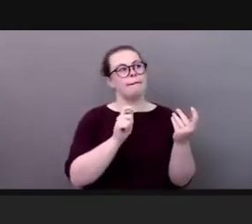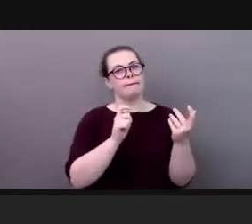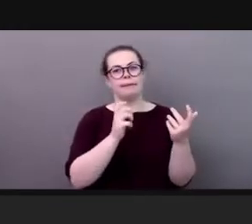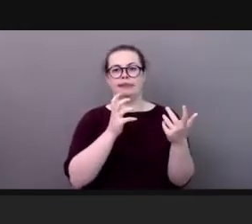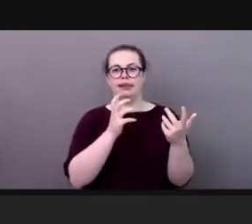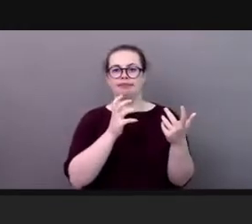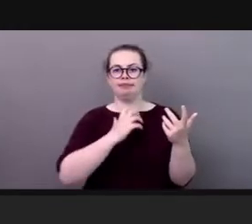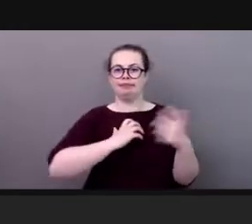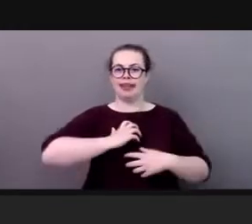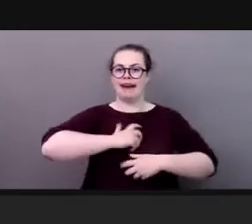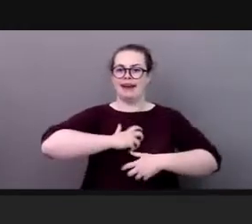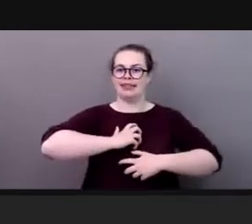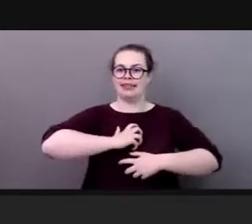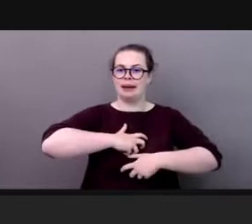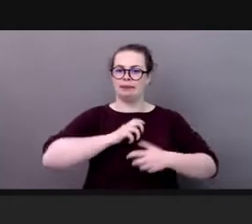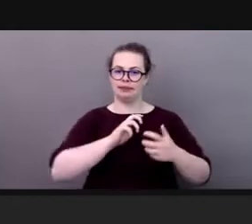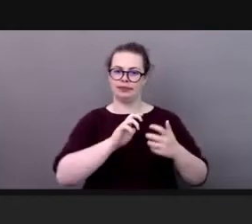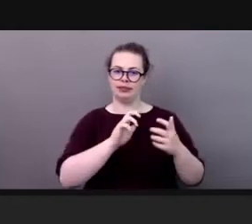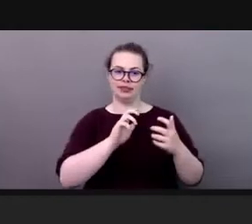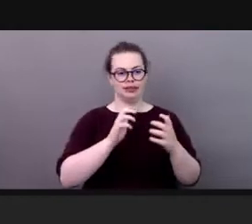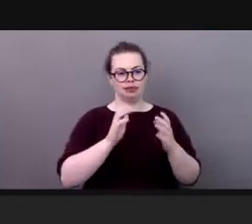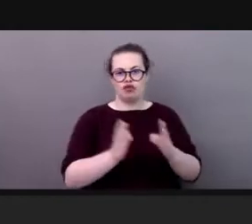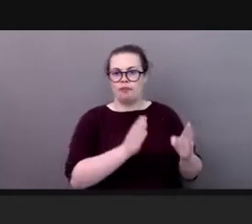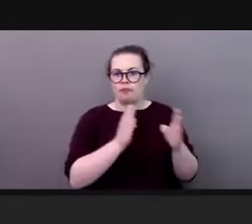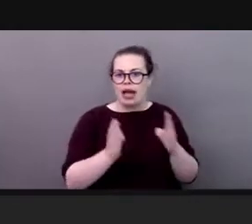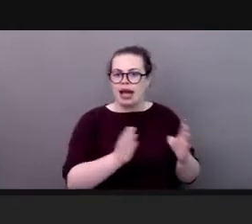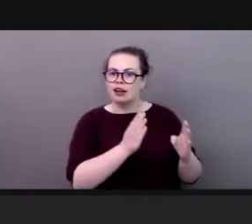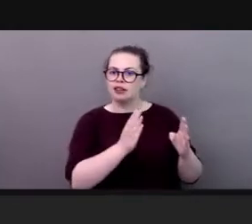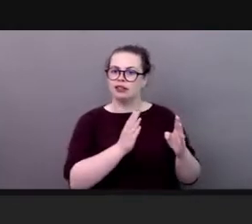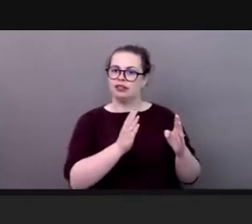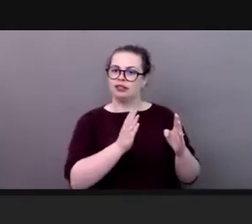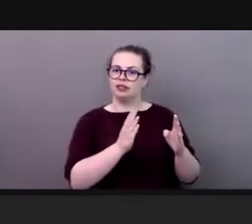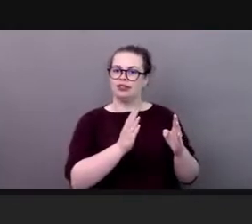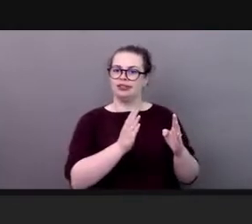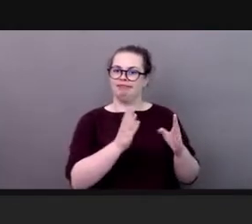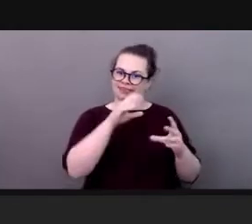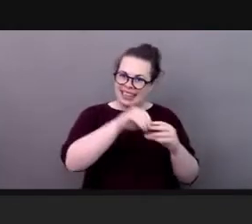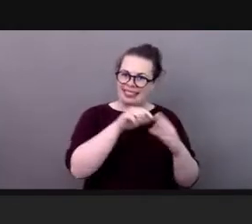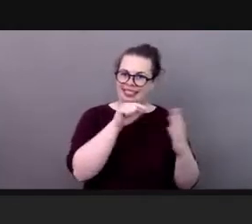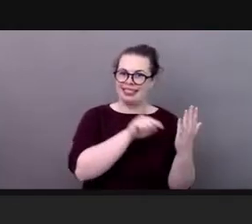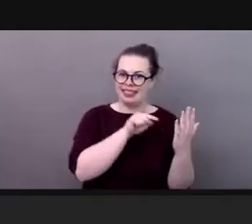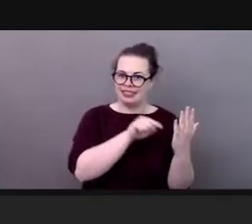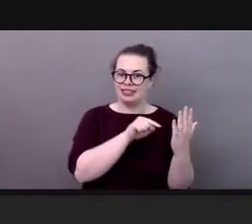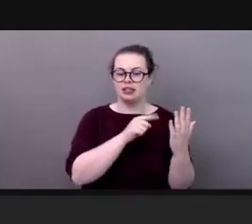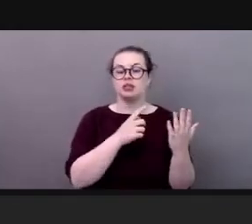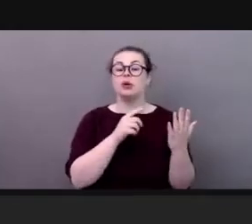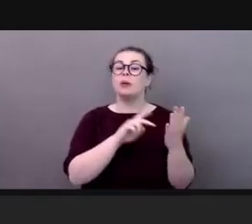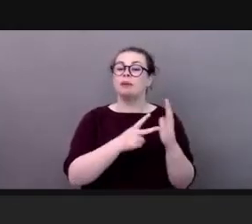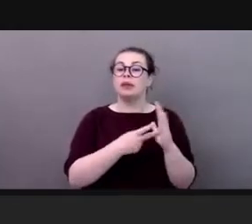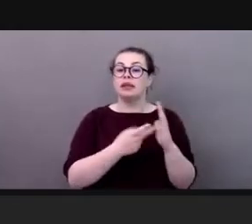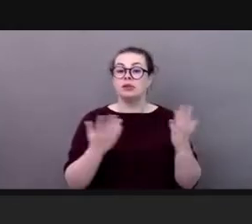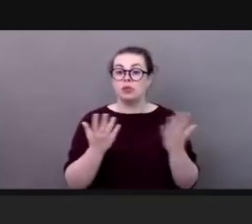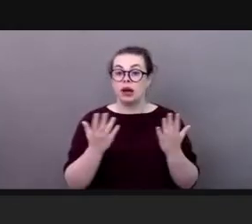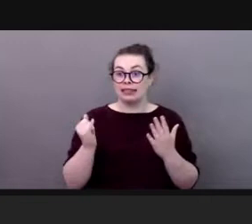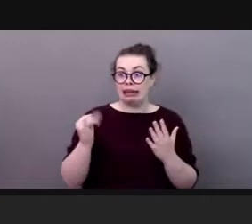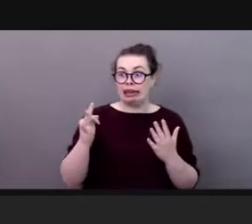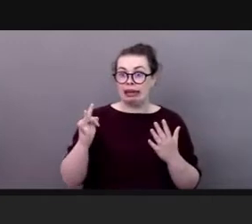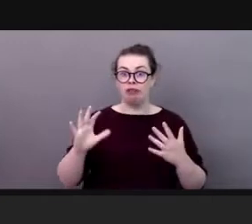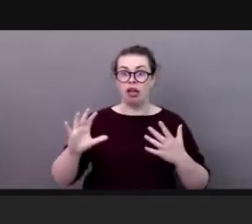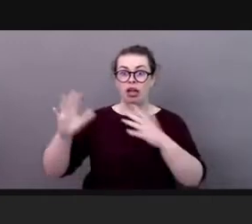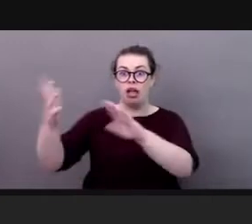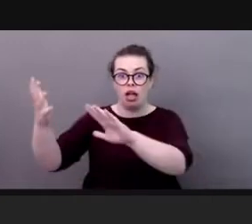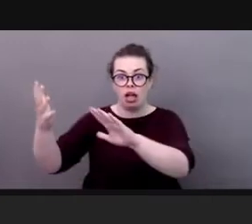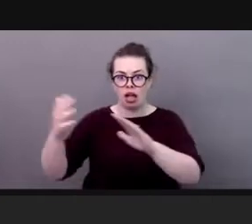include disaster preparedness and anticipatory action as a way to promote climate resilience in